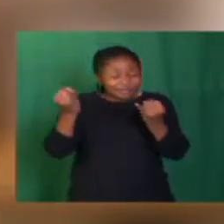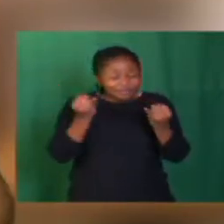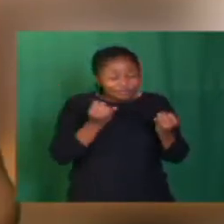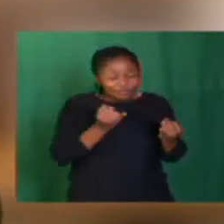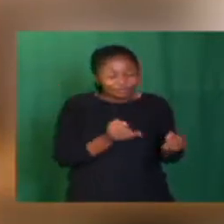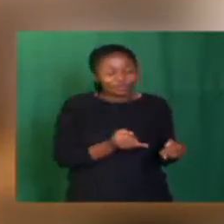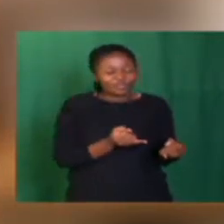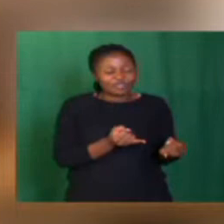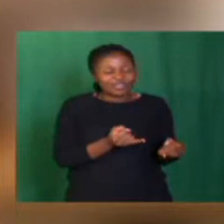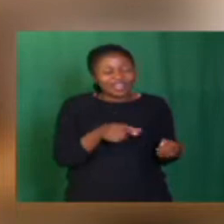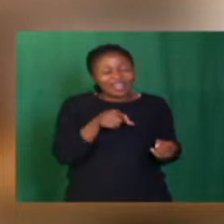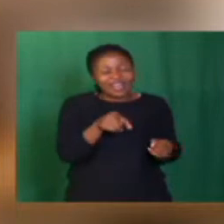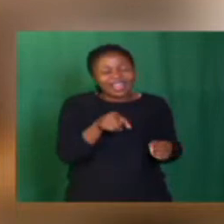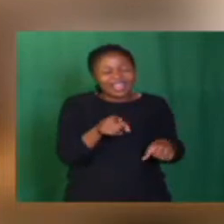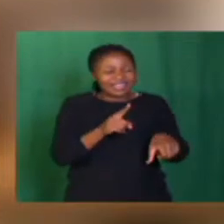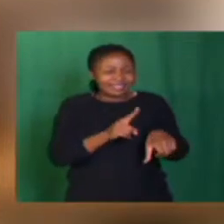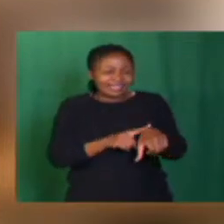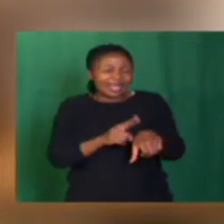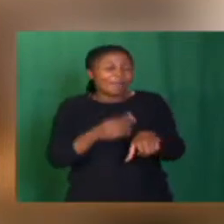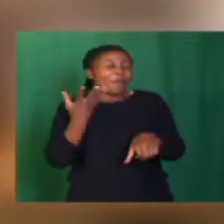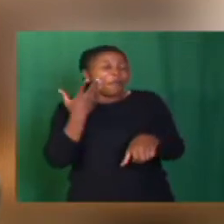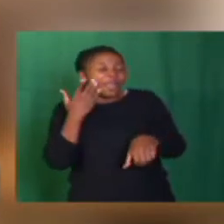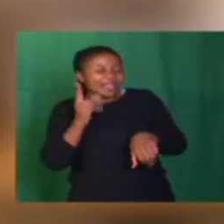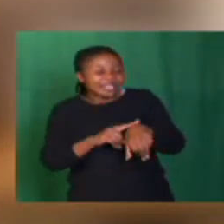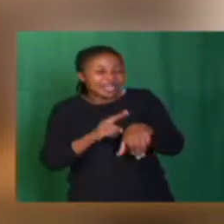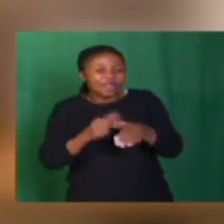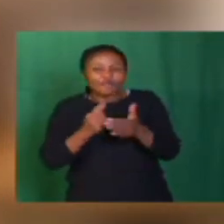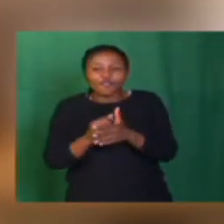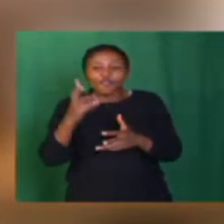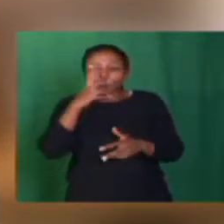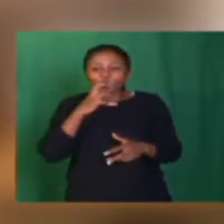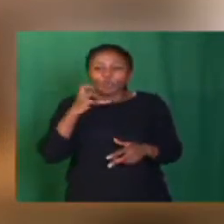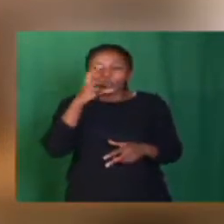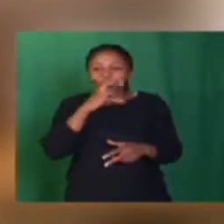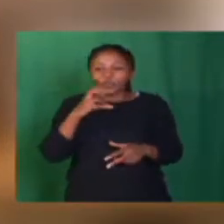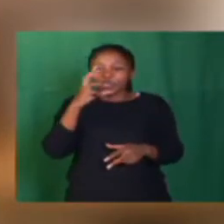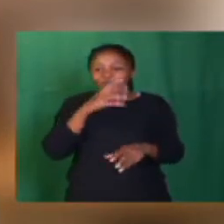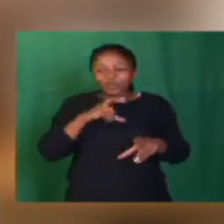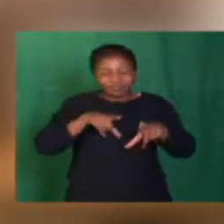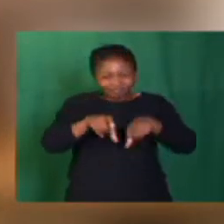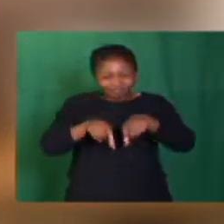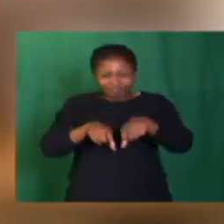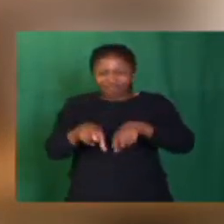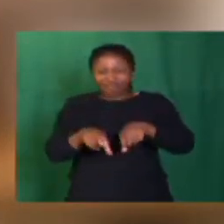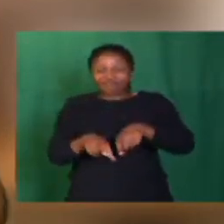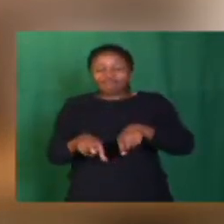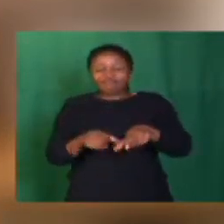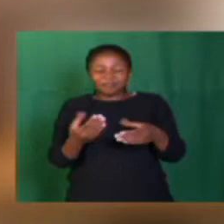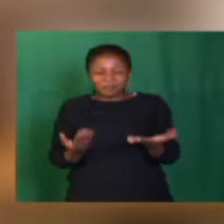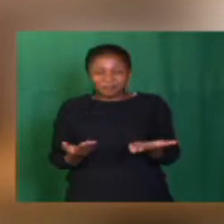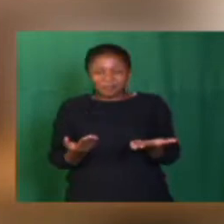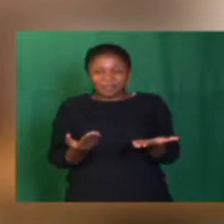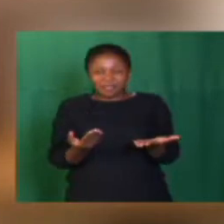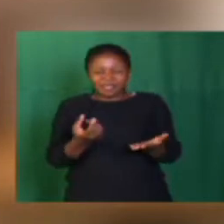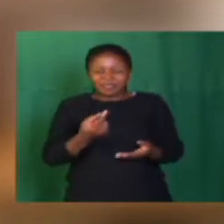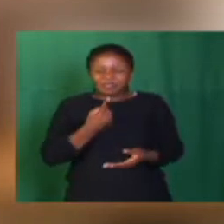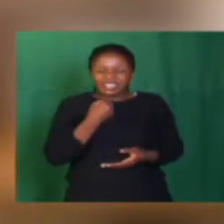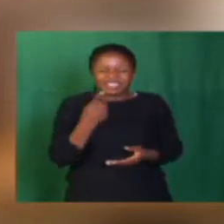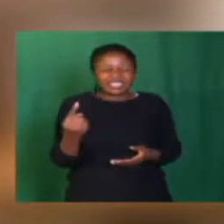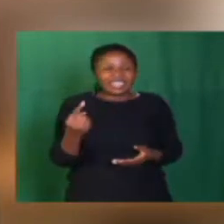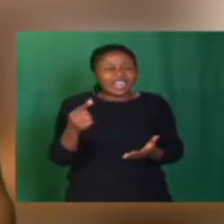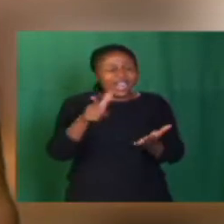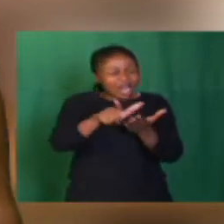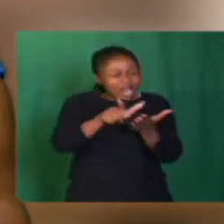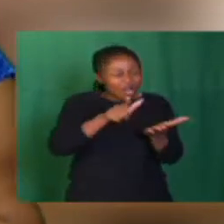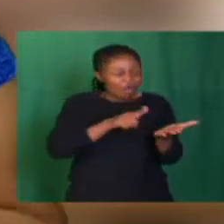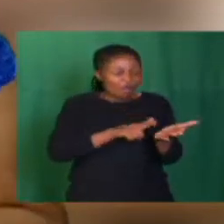is expected when you are doing your oral examinations. They are telling you the rules and what you are supposed to do and what you are not supposed to do as you are engaging